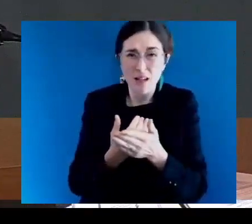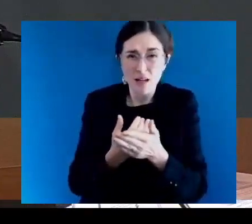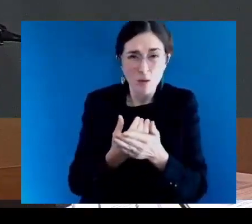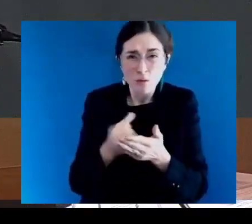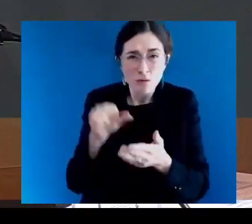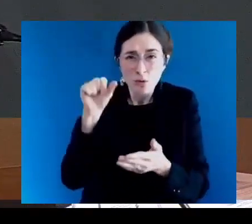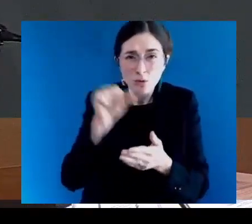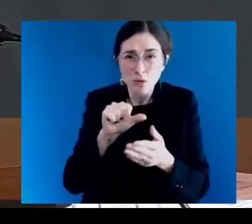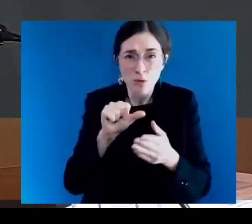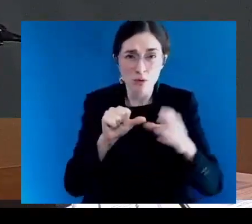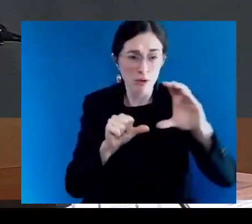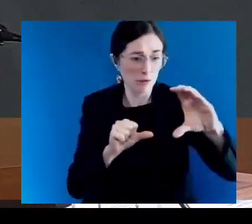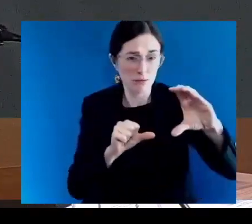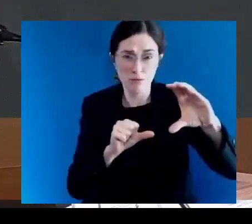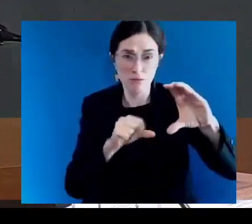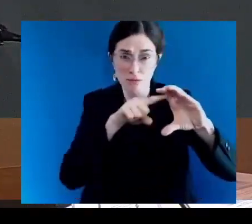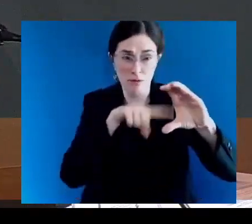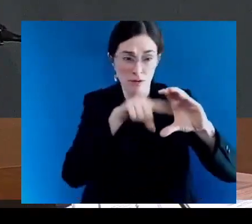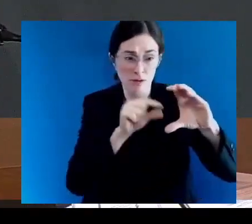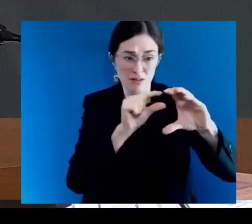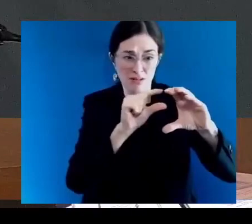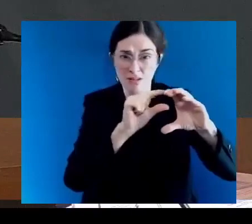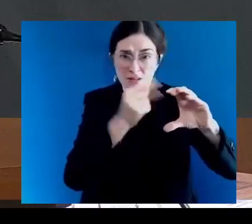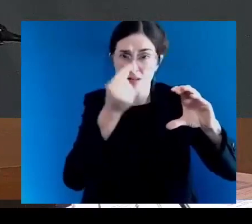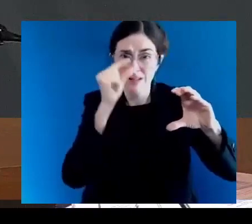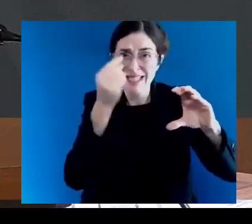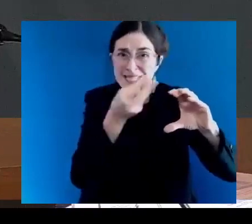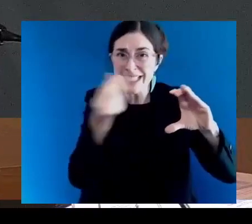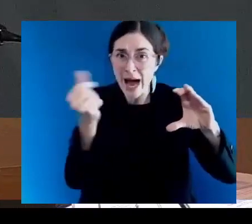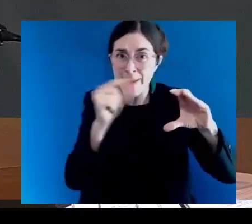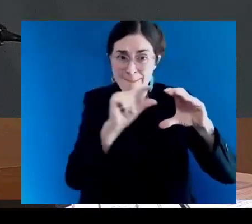were to flow as a direct